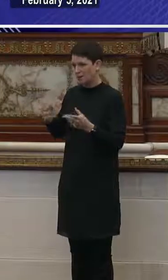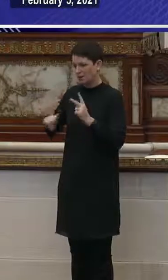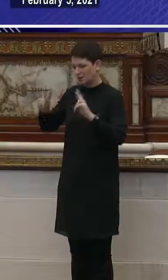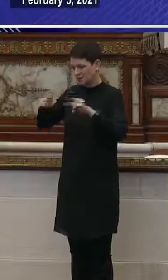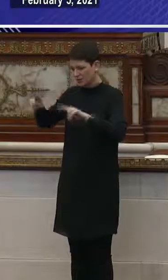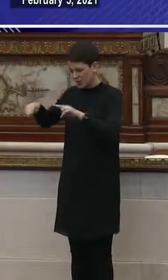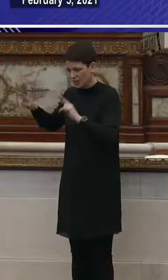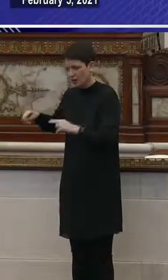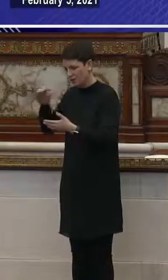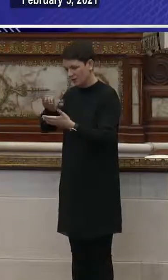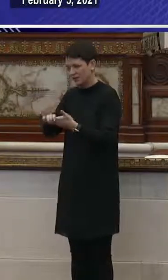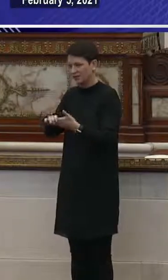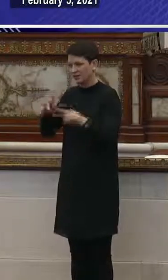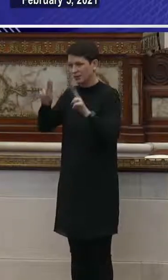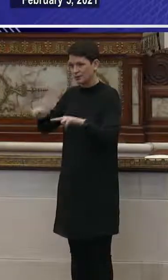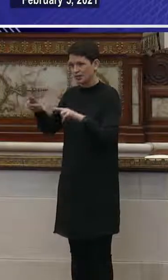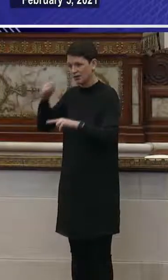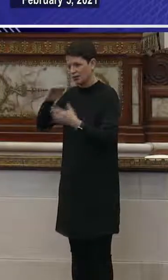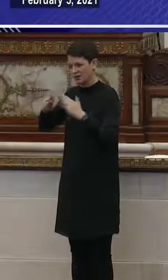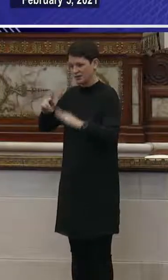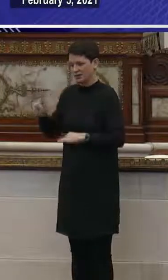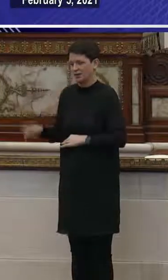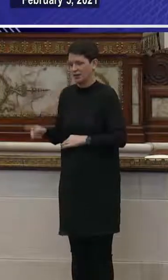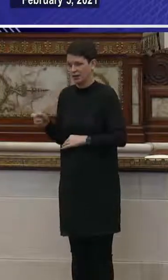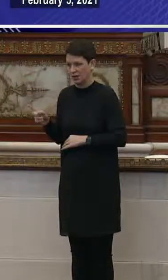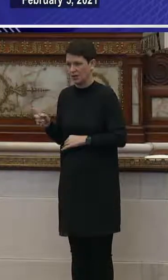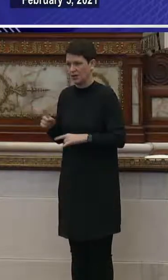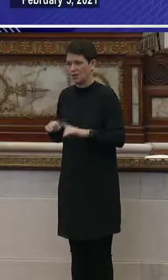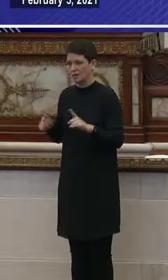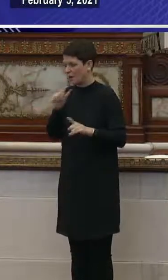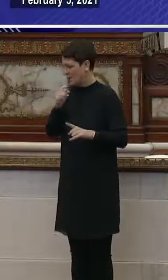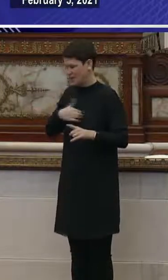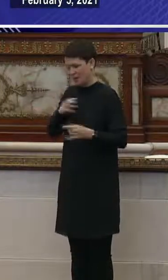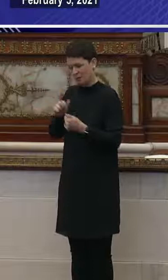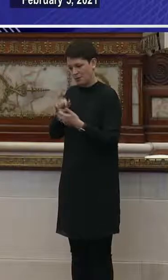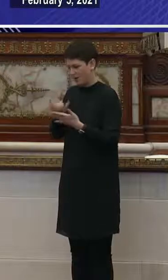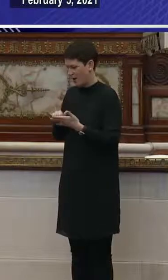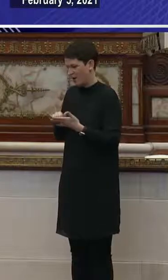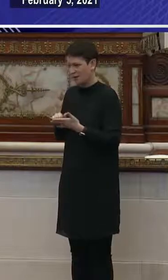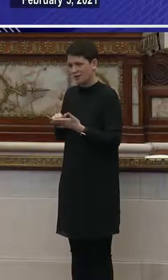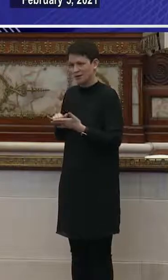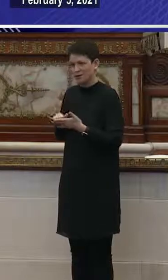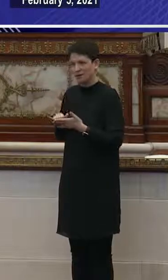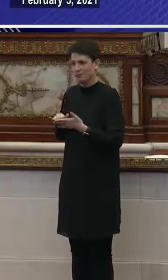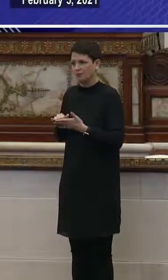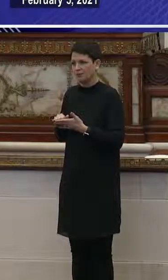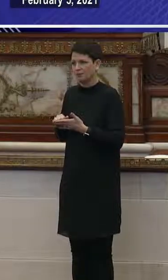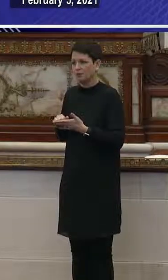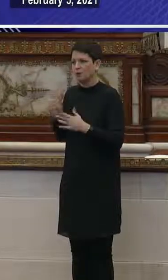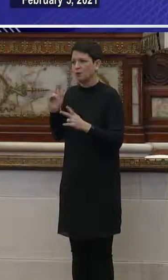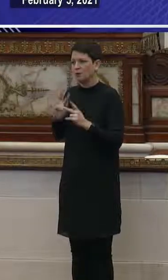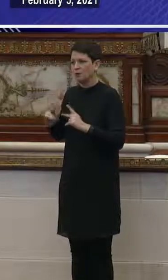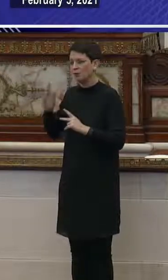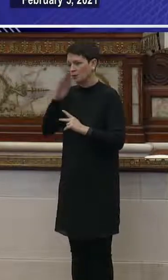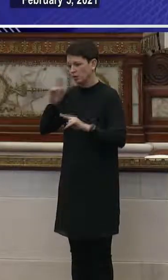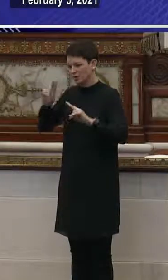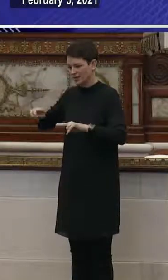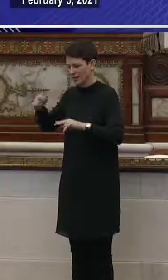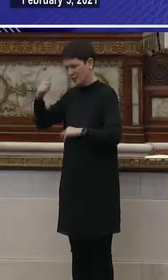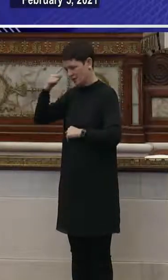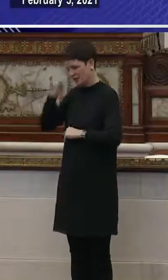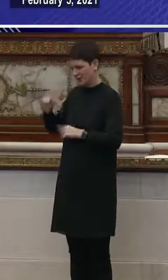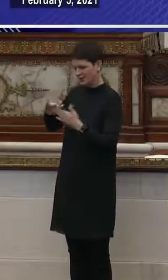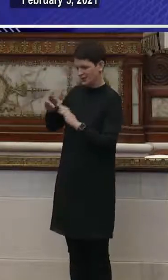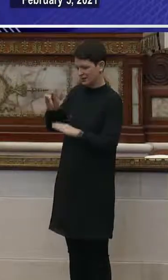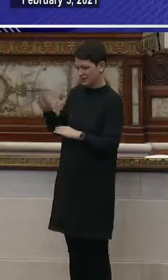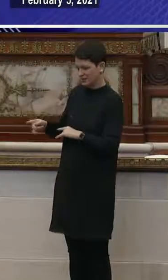website believing that they were signing up with the city of Philadelphia. I was not happy with that. When I knew that people were signing up thinking it was the city of